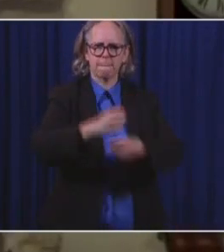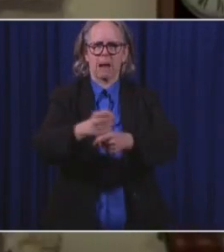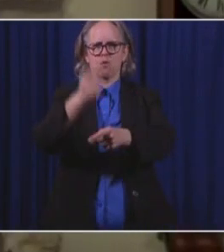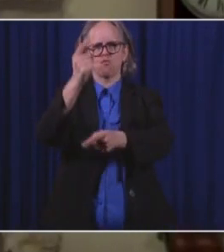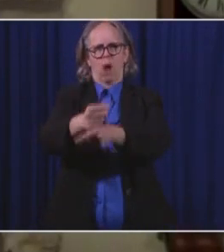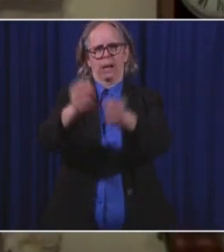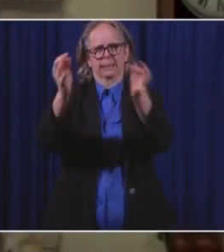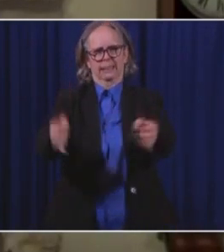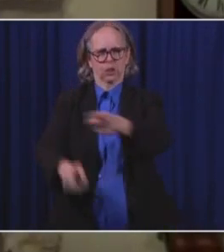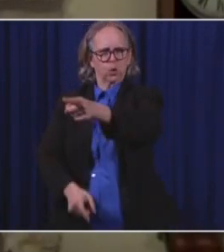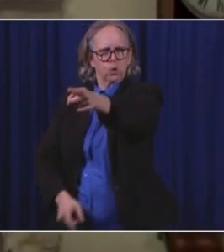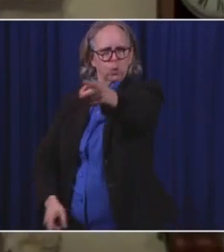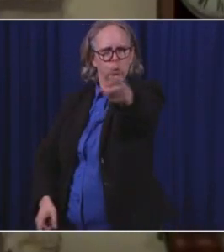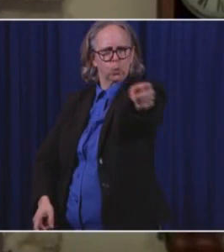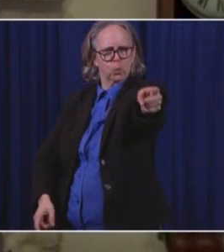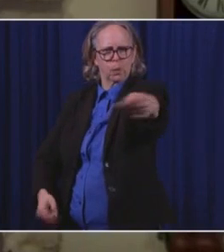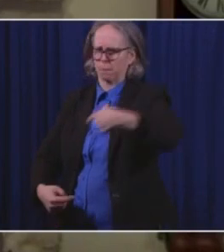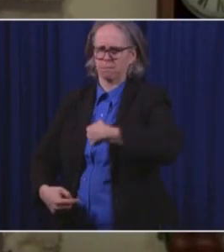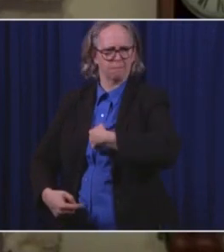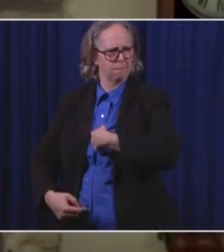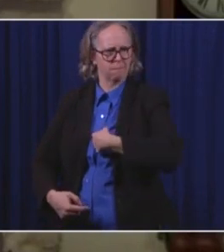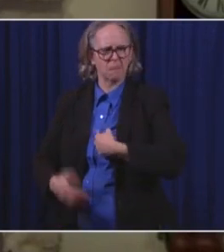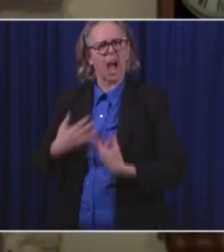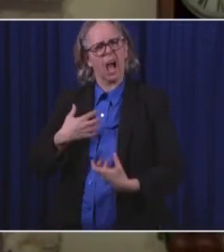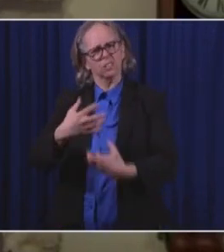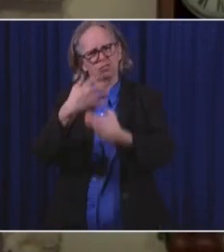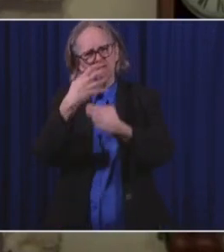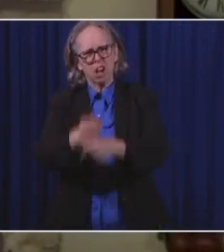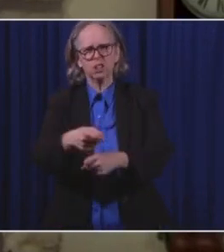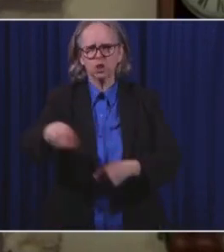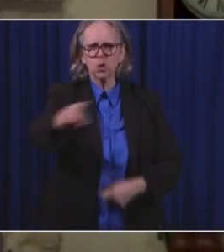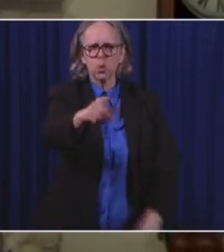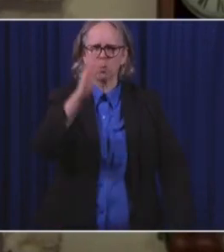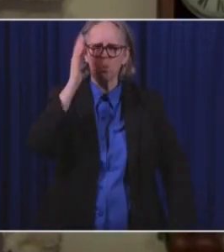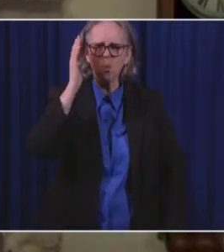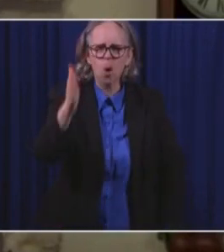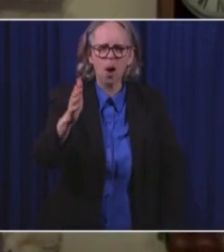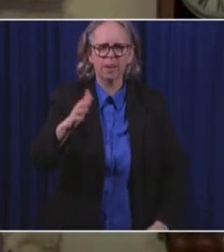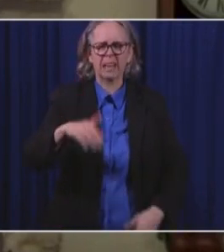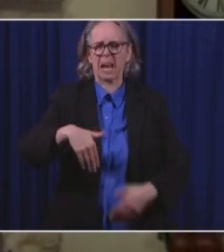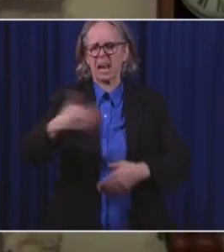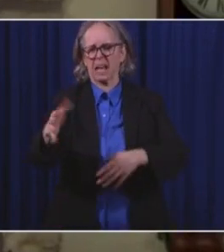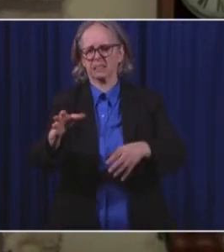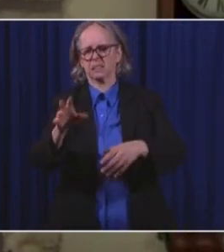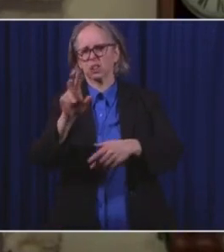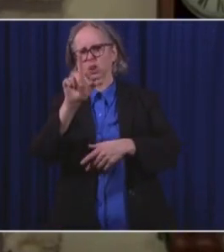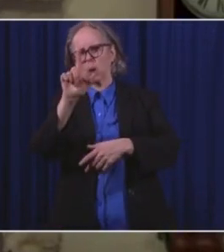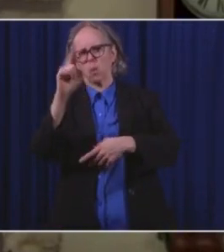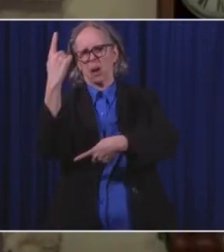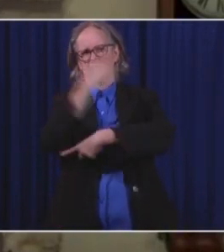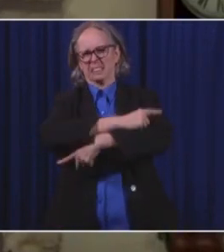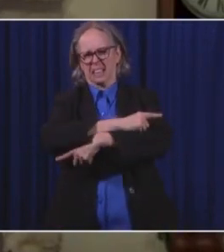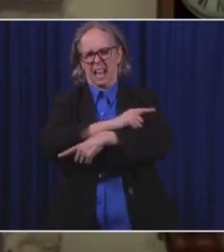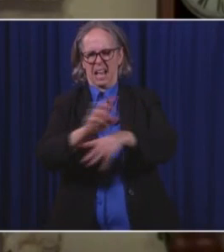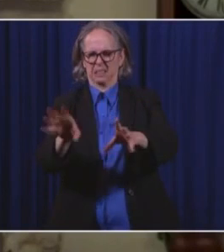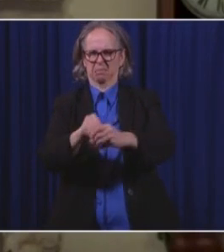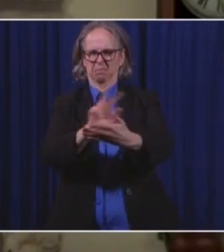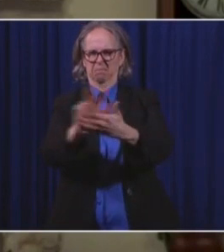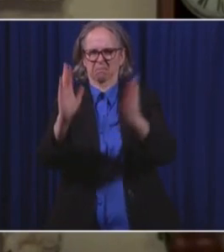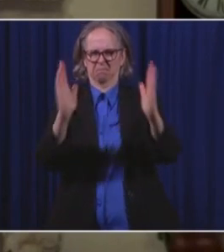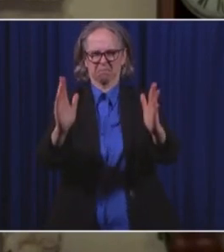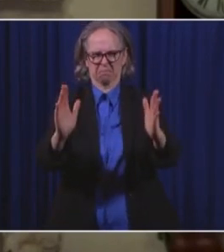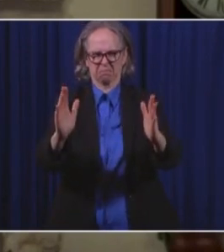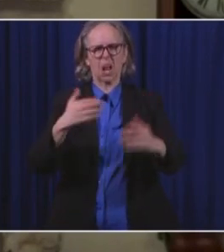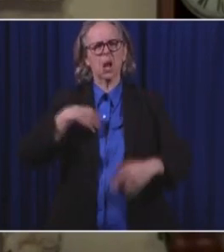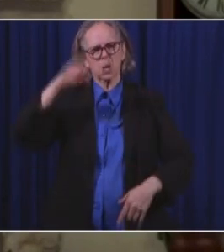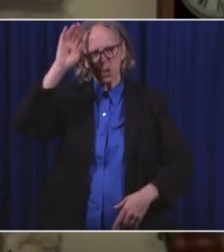that my fellow Ohioans will take it and in the next 21 days reach a result that will allow us to be able to